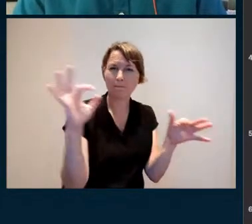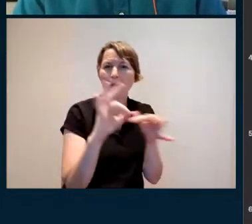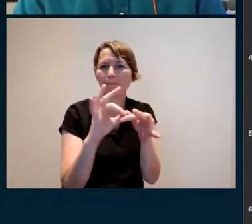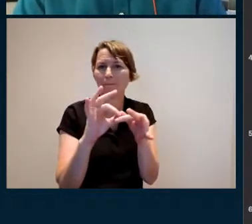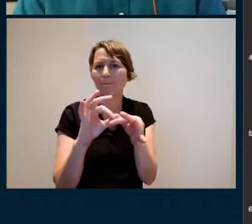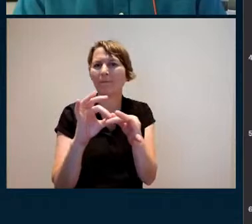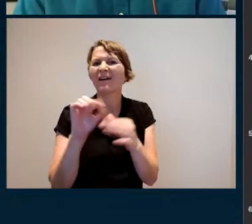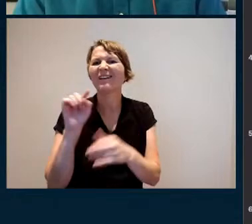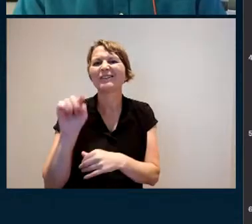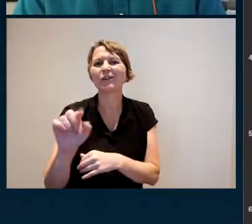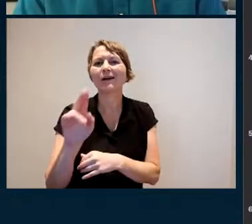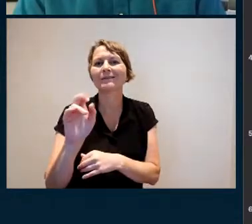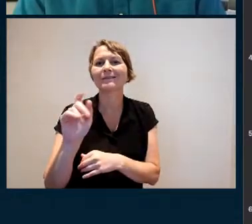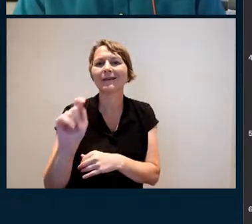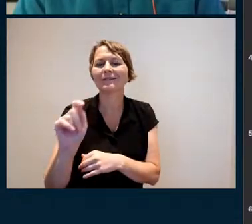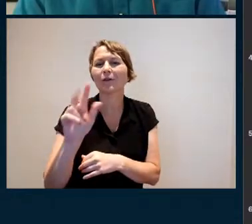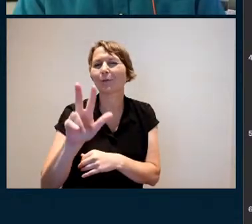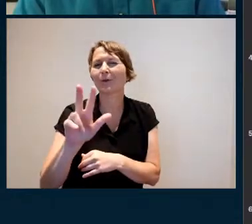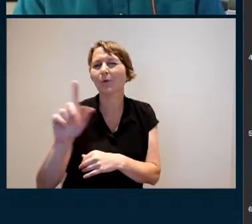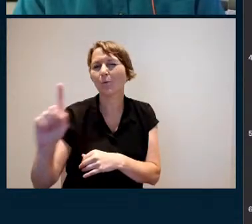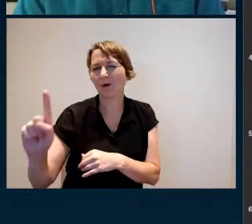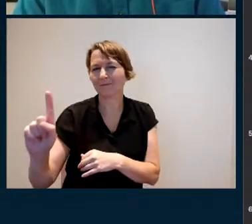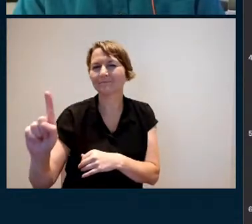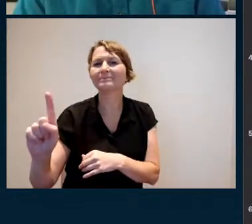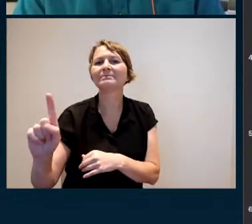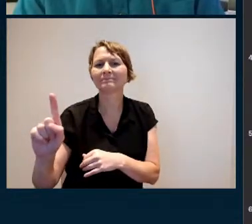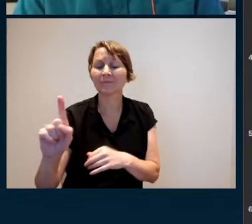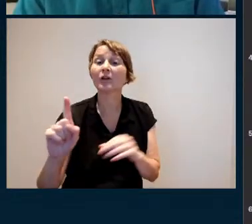all I've got is a microservices directory and it's empty.